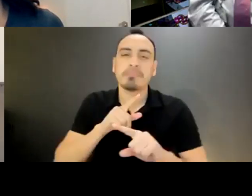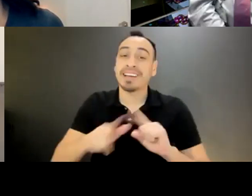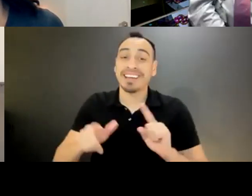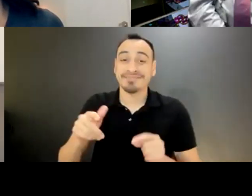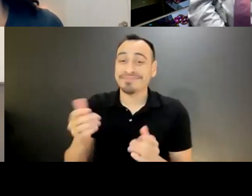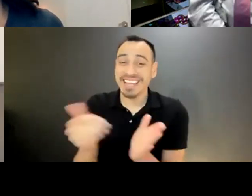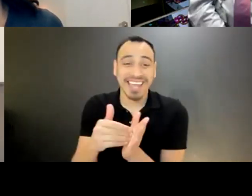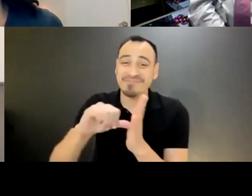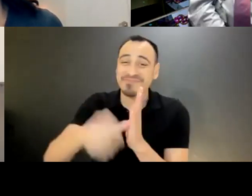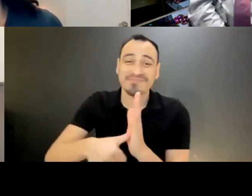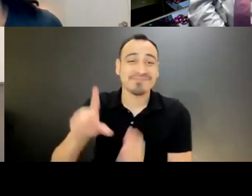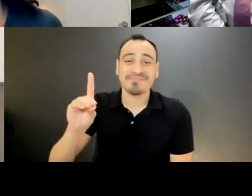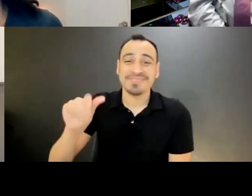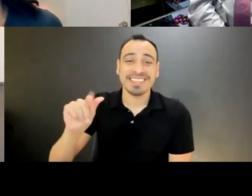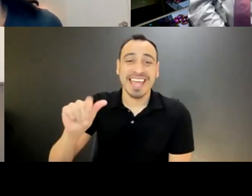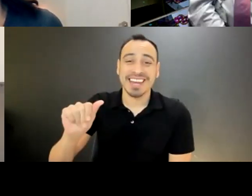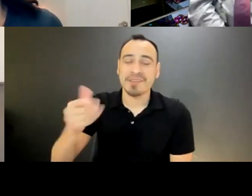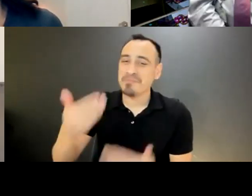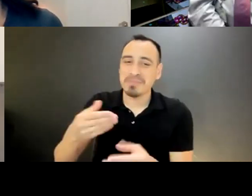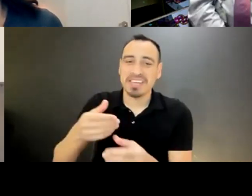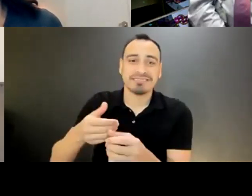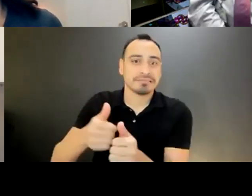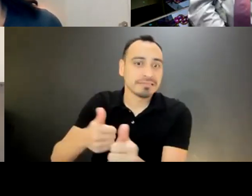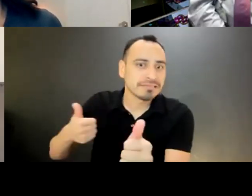so it might not show quite yet.